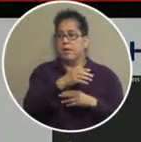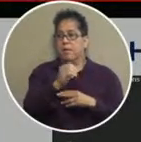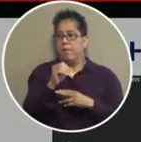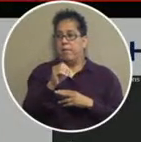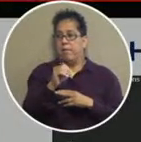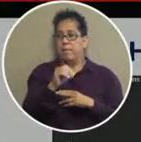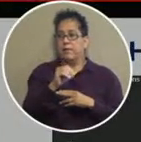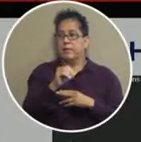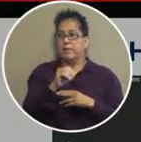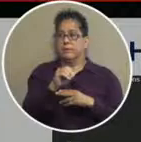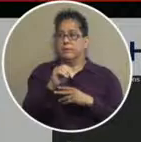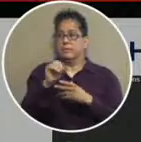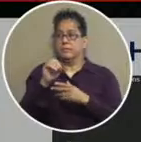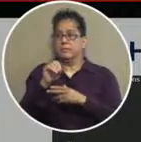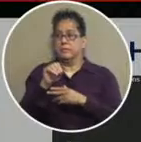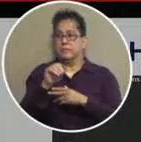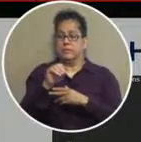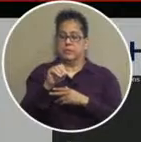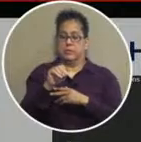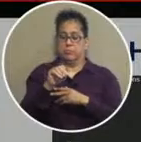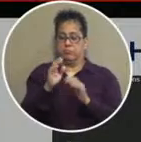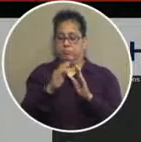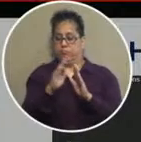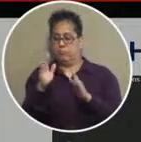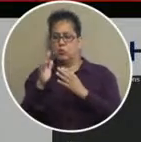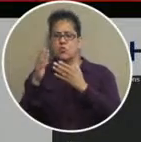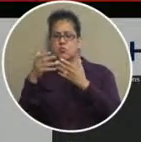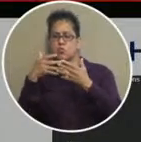areas is from predicted